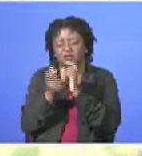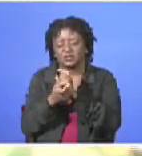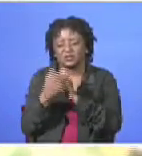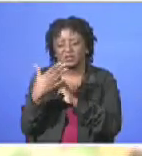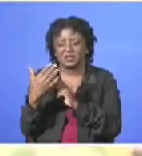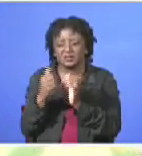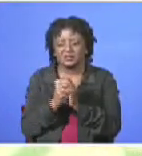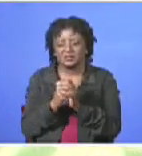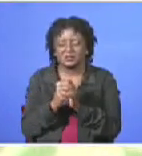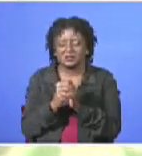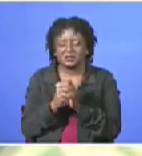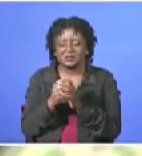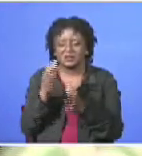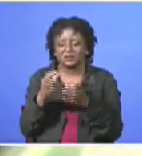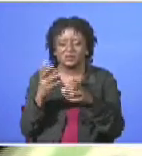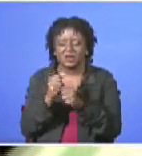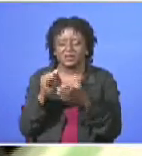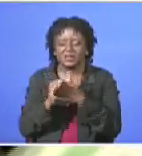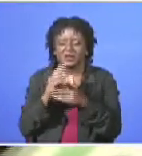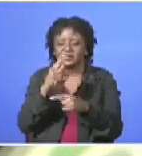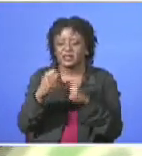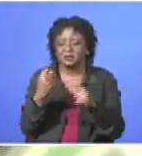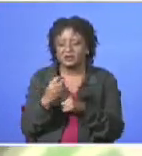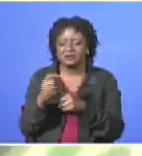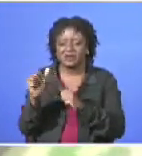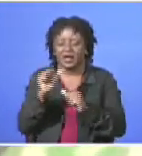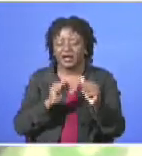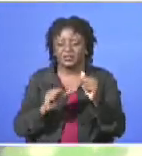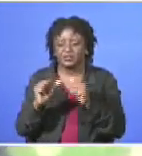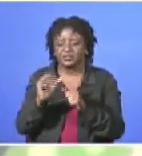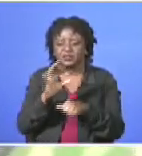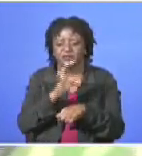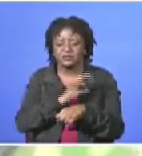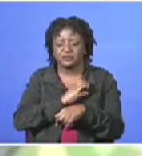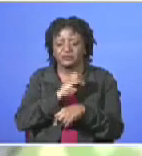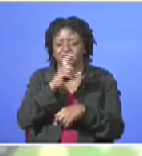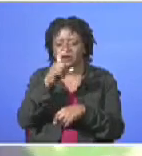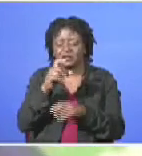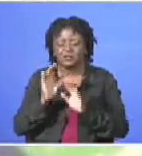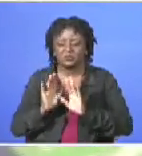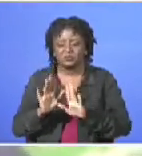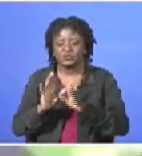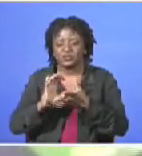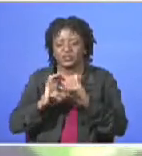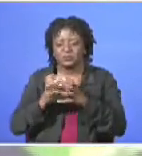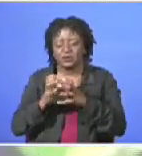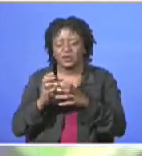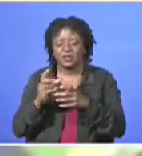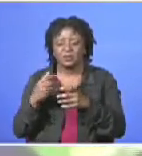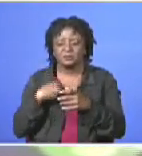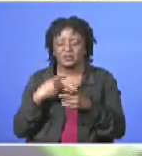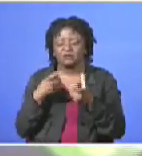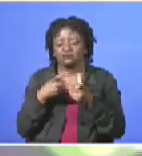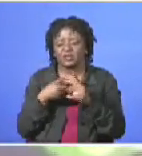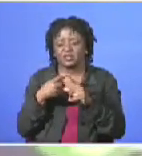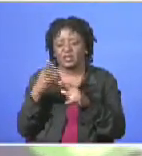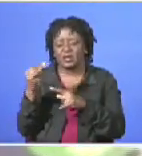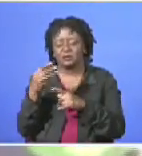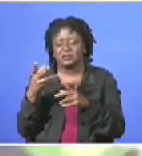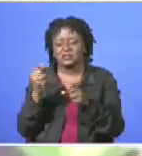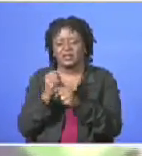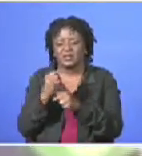back to that type of action, just putting guys on the heel, and Fox just pushing the ball, and we running him, and just getting that confidence. And I think